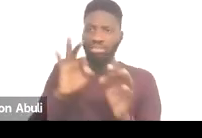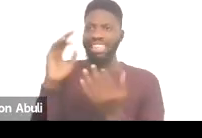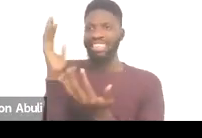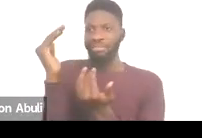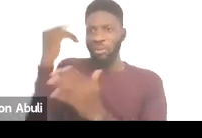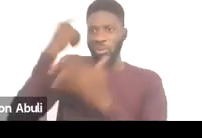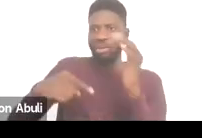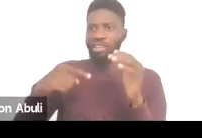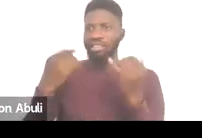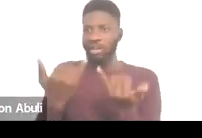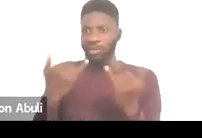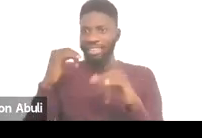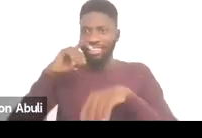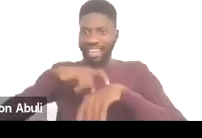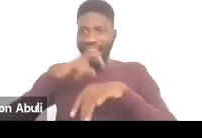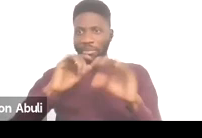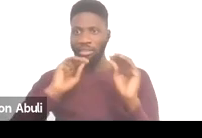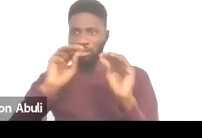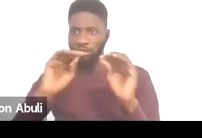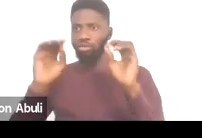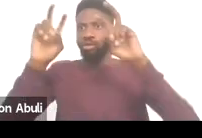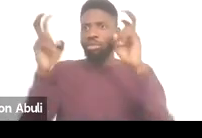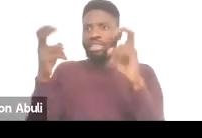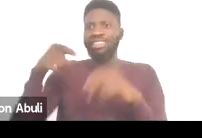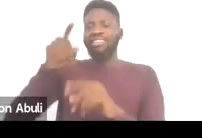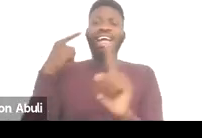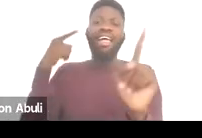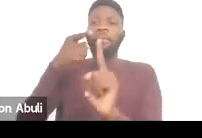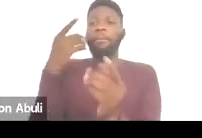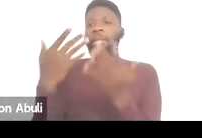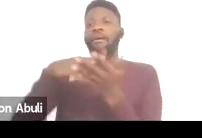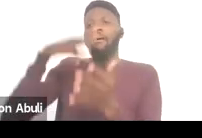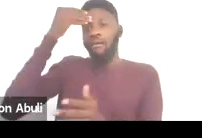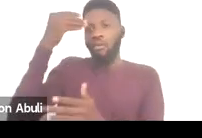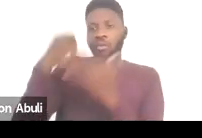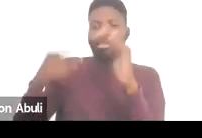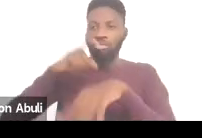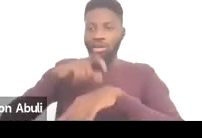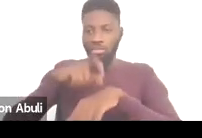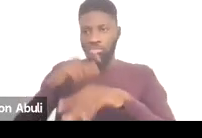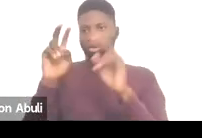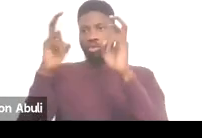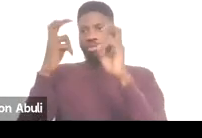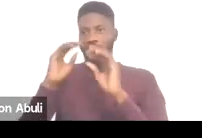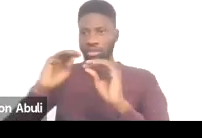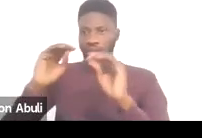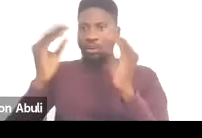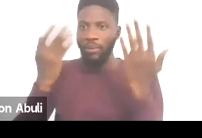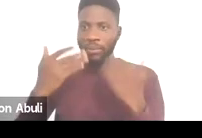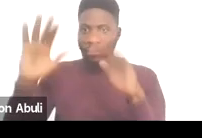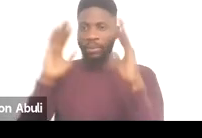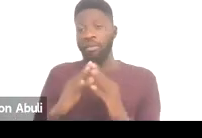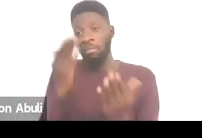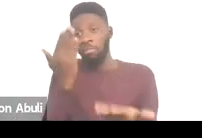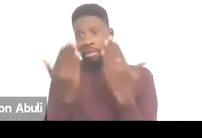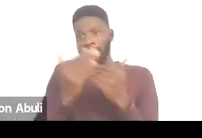this module. What do you intend to maybe learn at the end of this session, so that maybe from